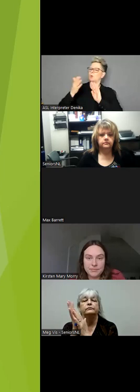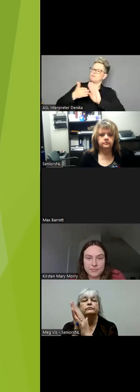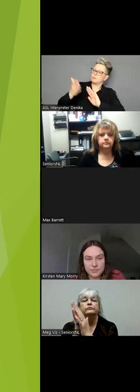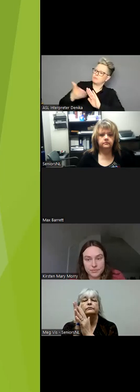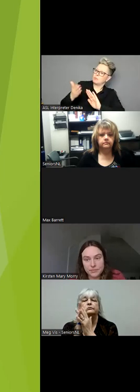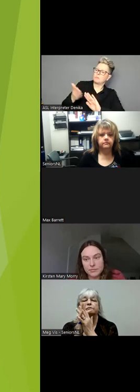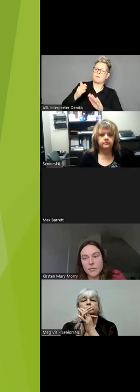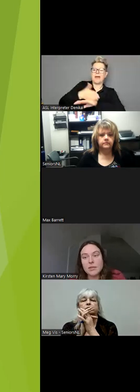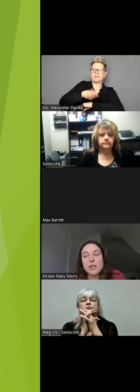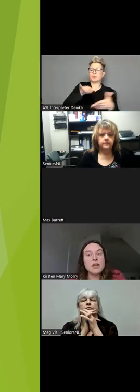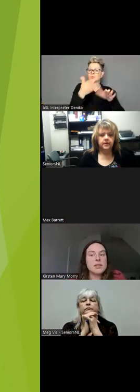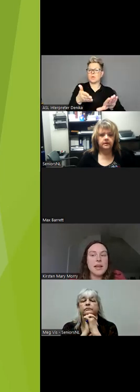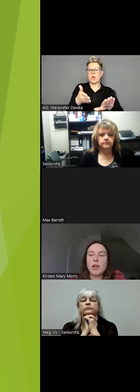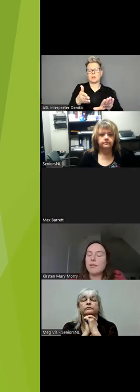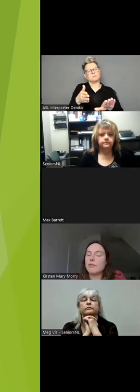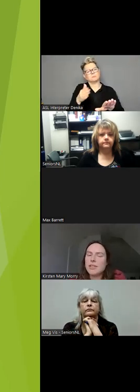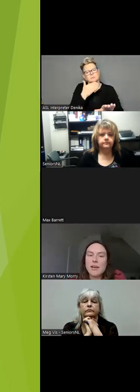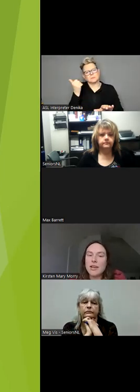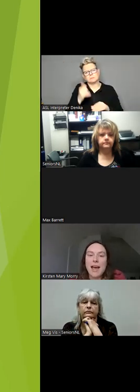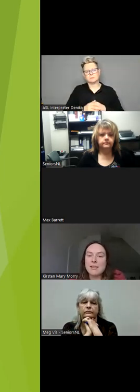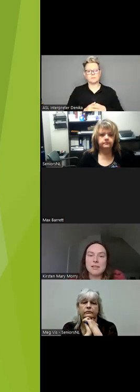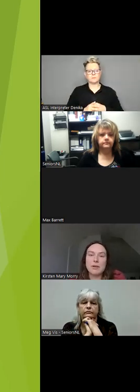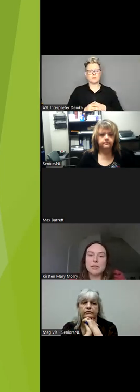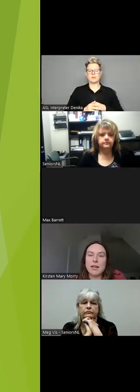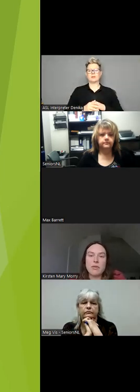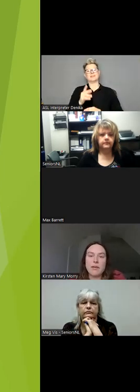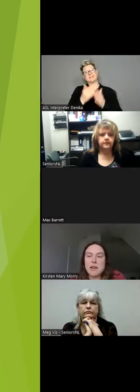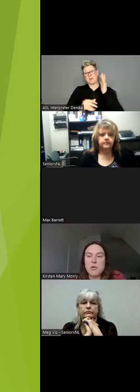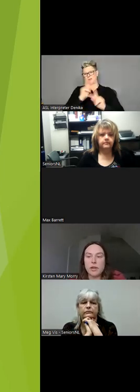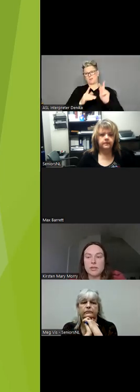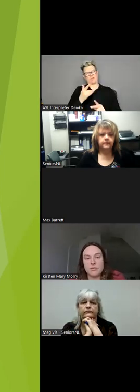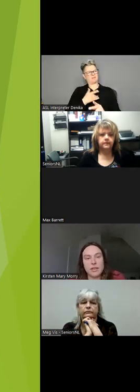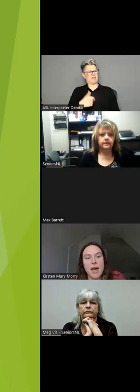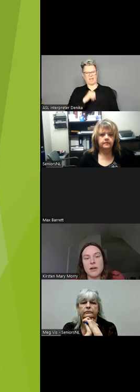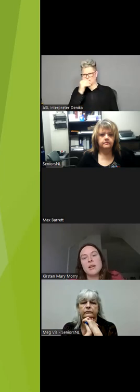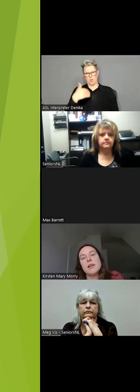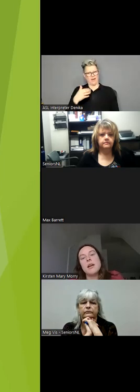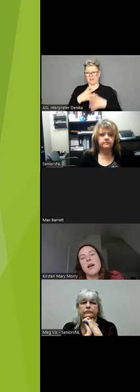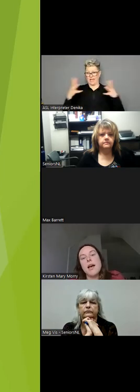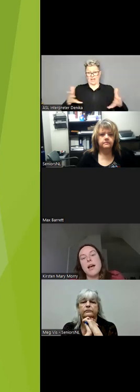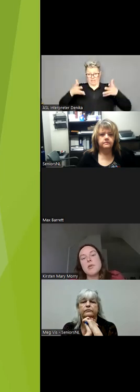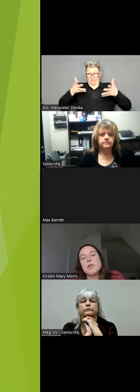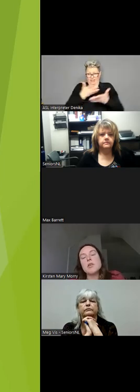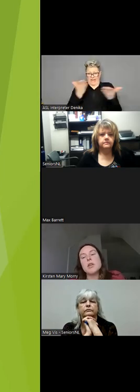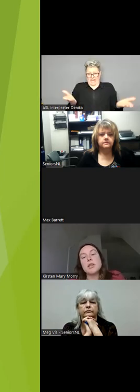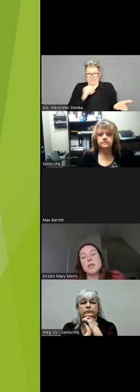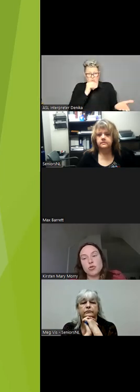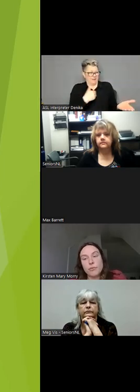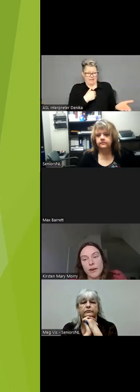handled. Some people say, well, I really don't have any assets, so I don't think I need a will. It doesn't really matter. I